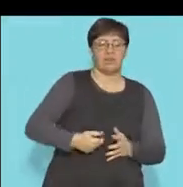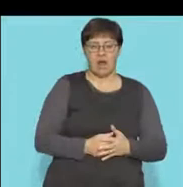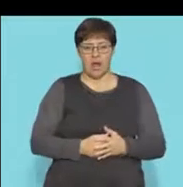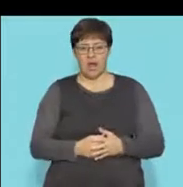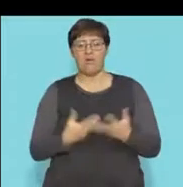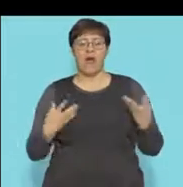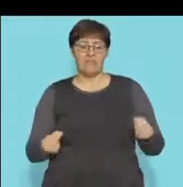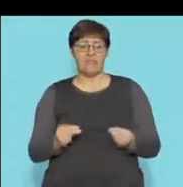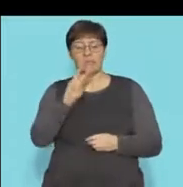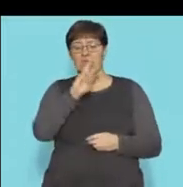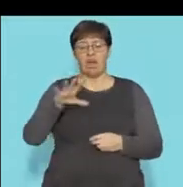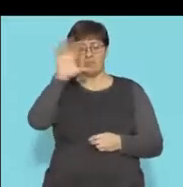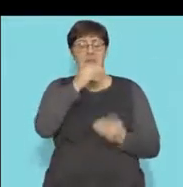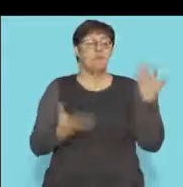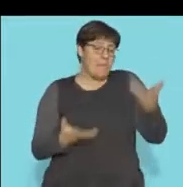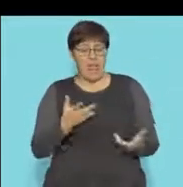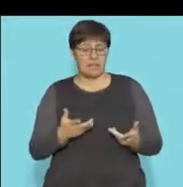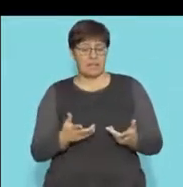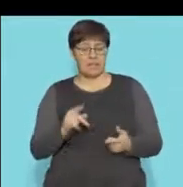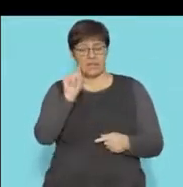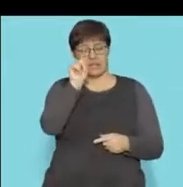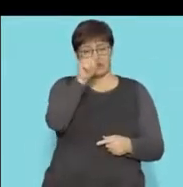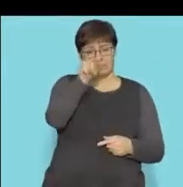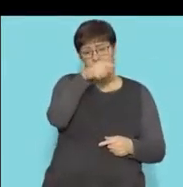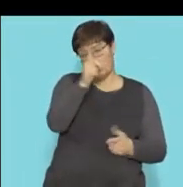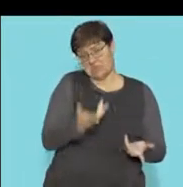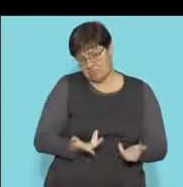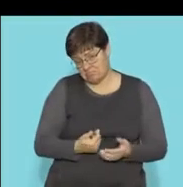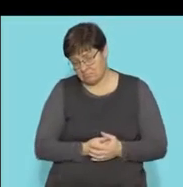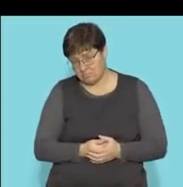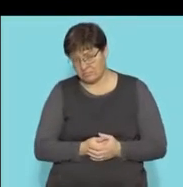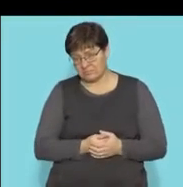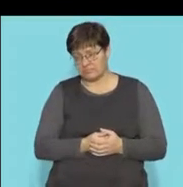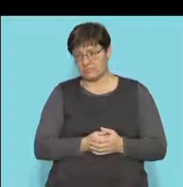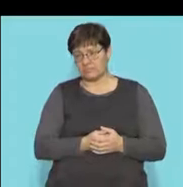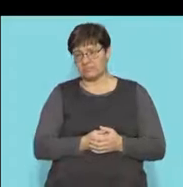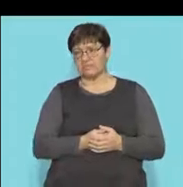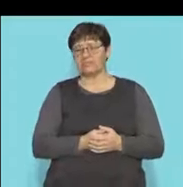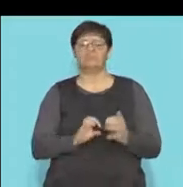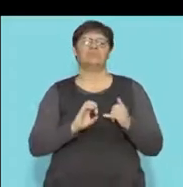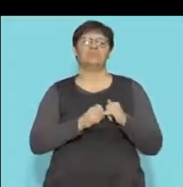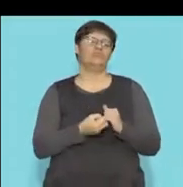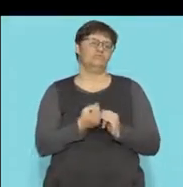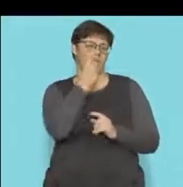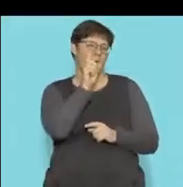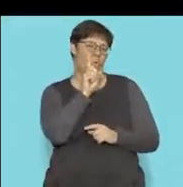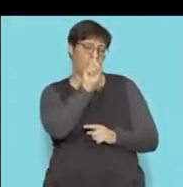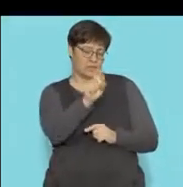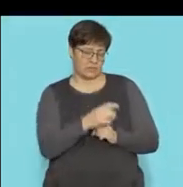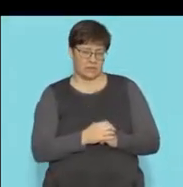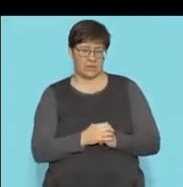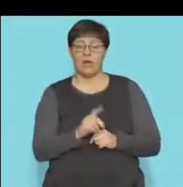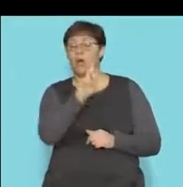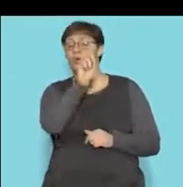you have a 25% chance of actually being correct. So let's try a question.